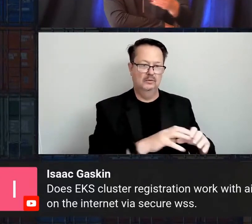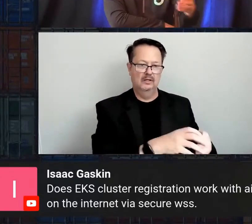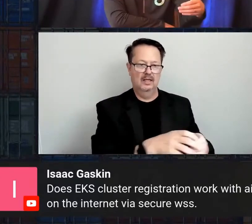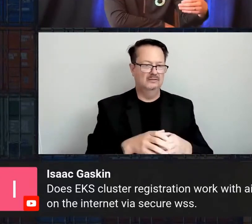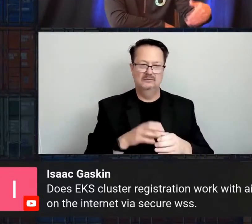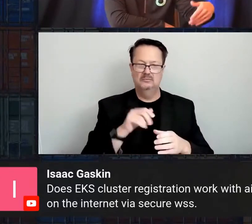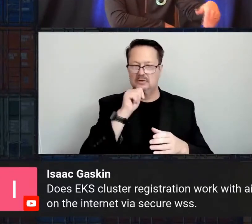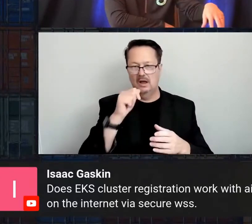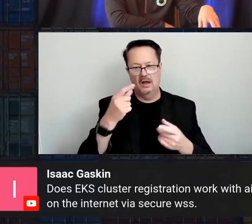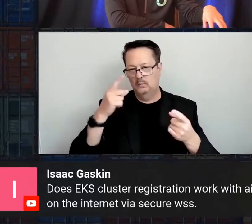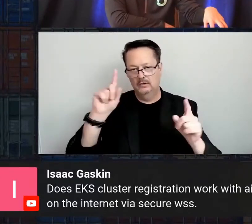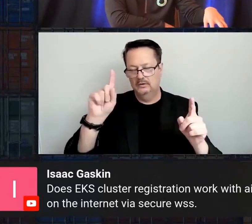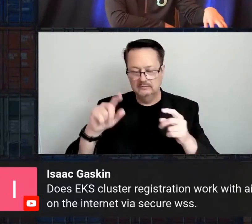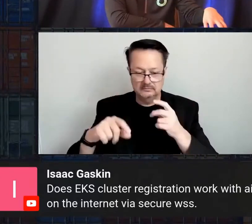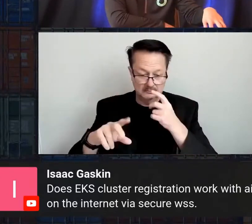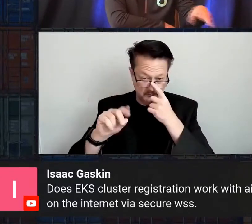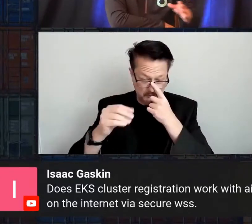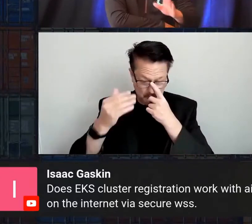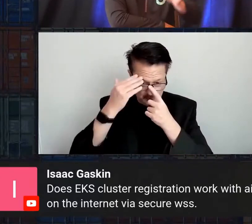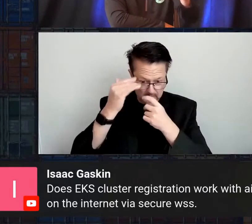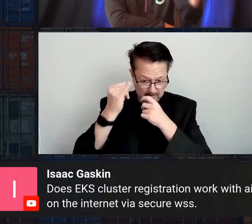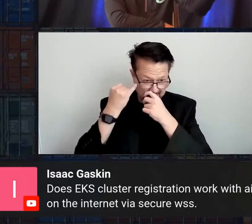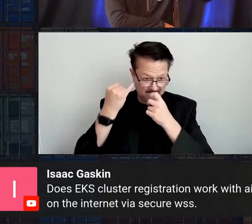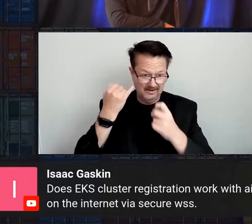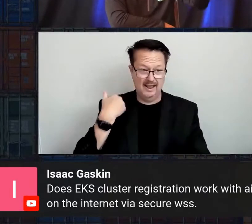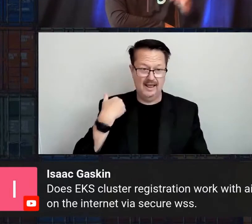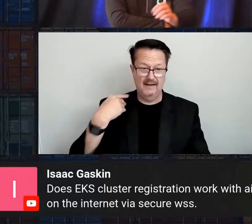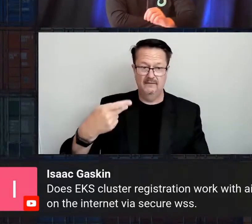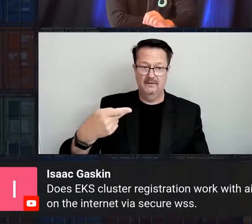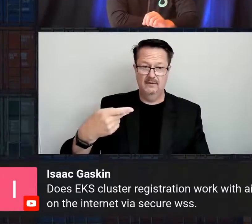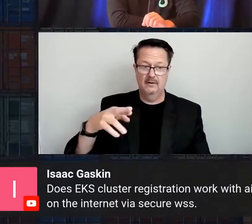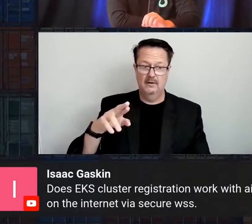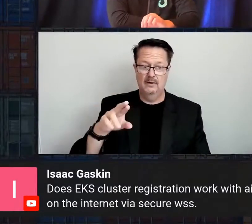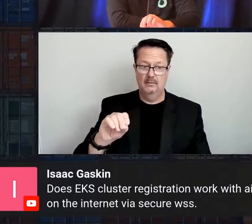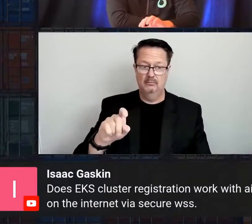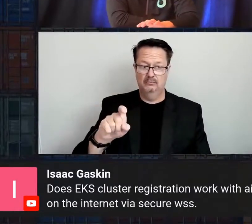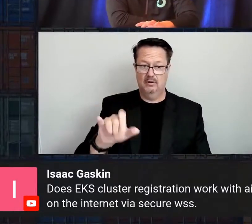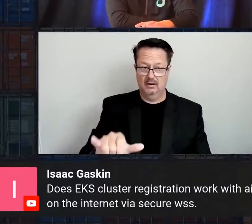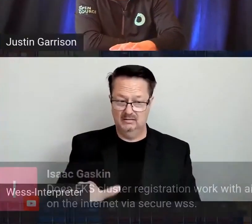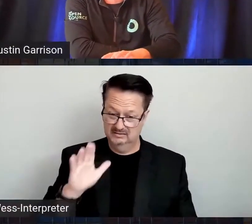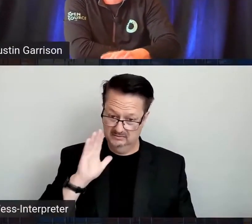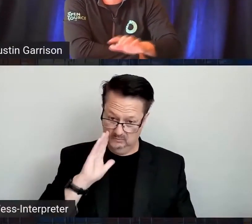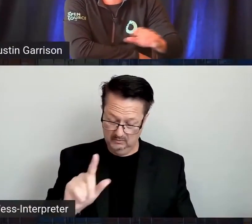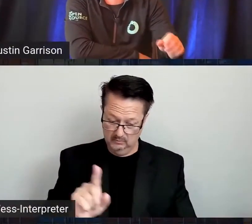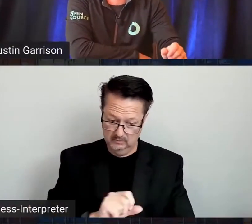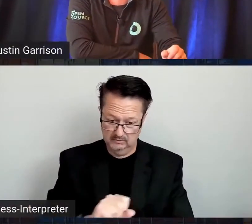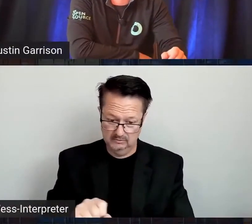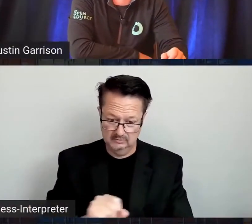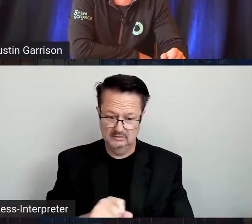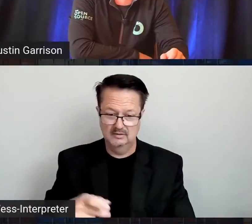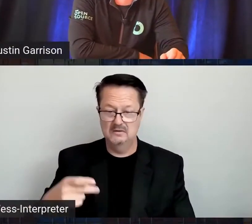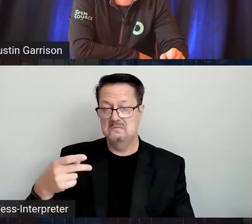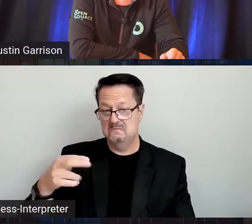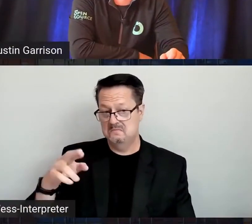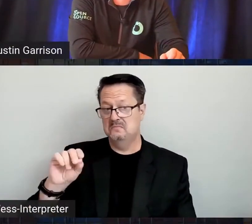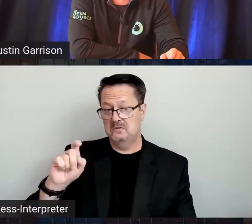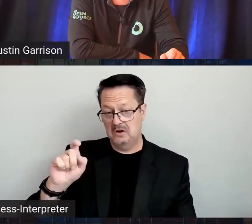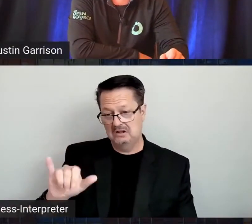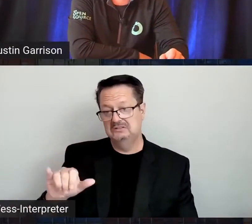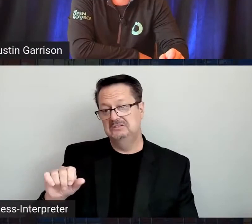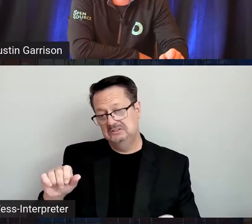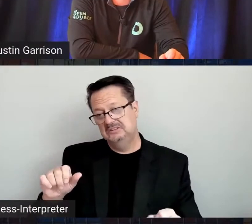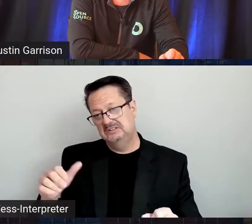this works with if I have a network proxy, can I go through a proxy and then do that connection? Yeah, so proxies, they can introduce